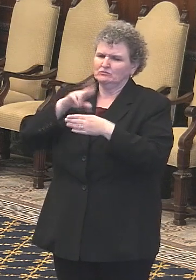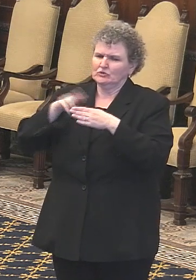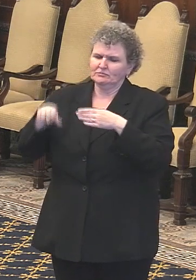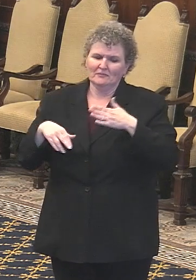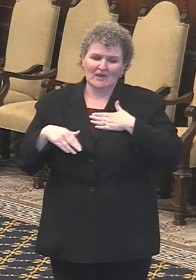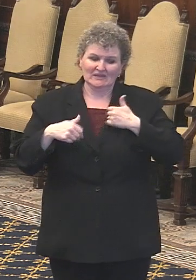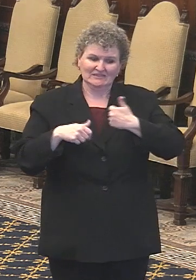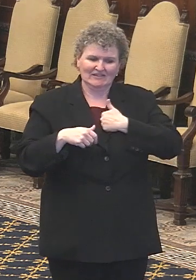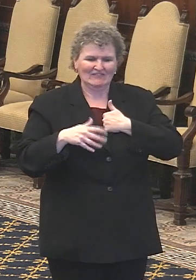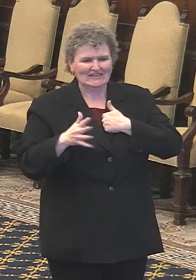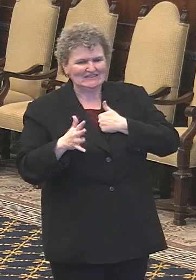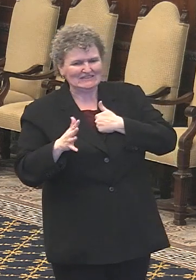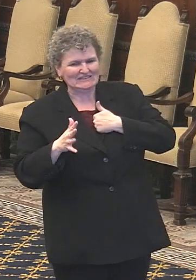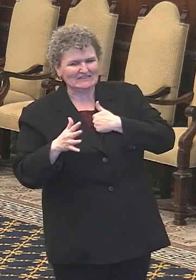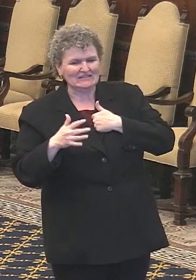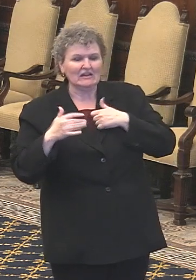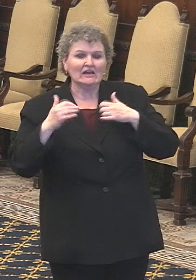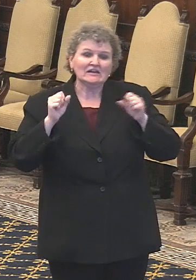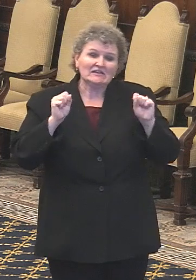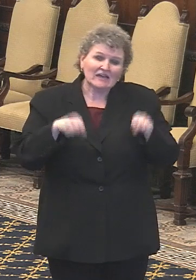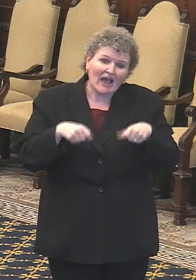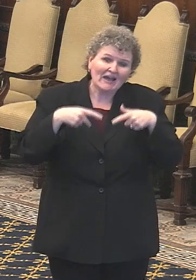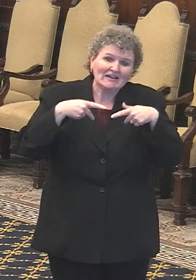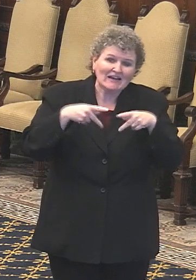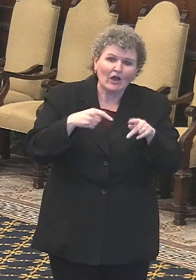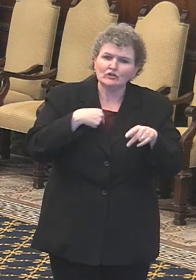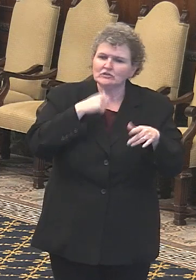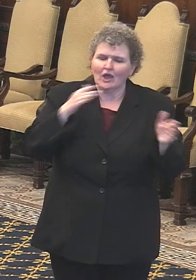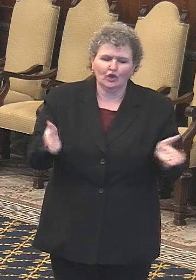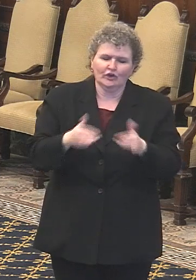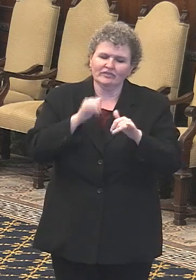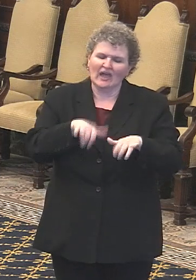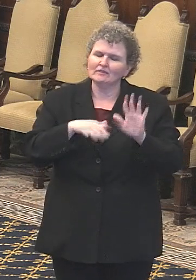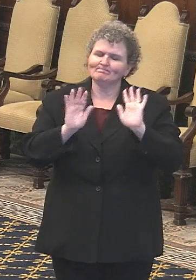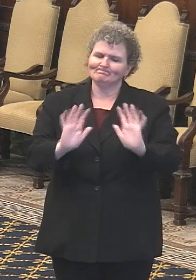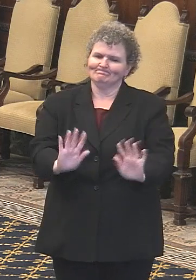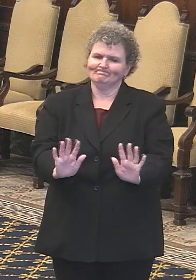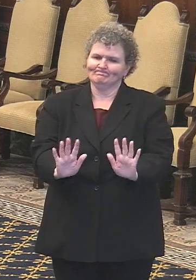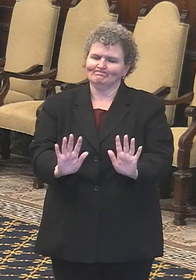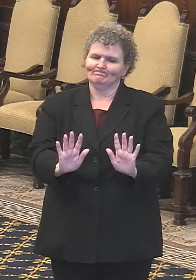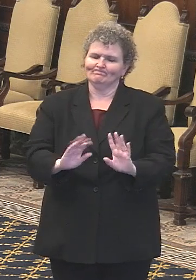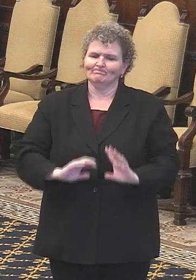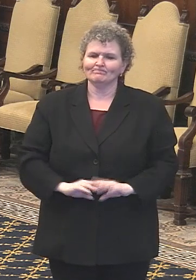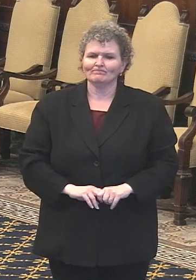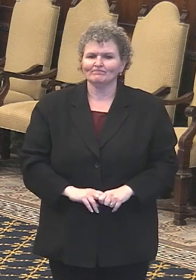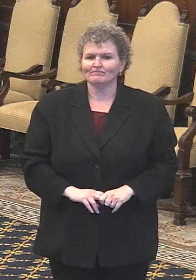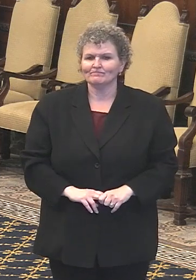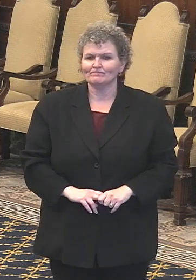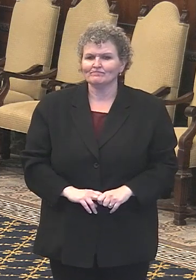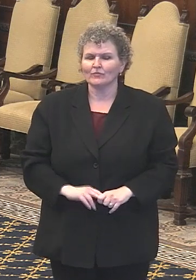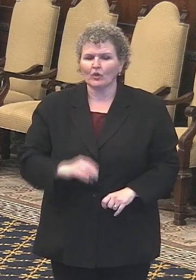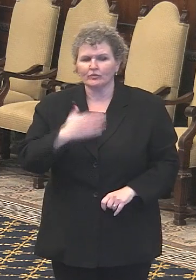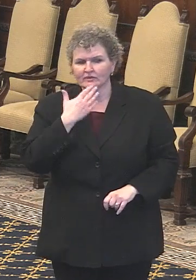but we're not encouraging that in the sites that we're supporting in the city. Okay, thank you.